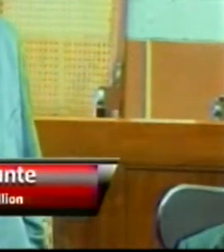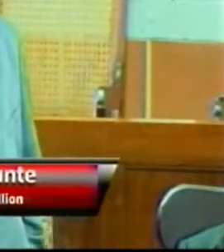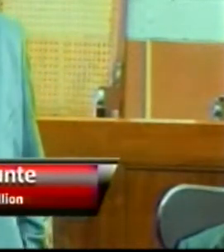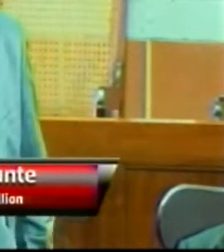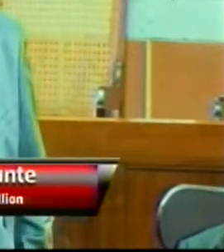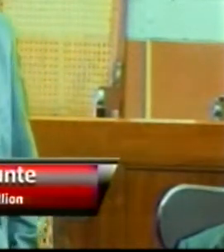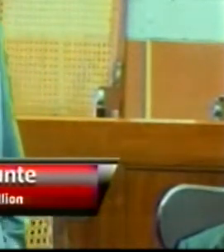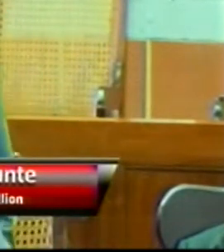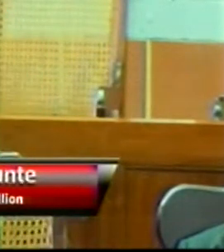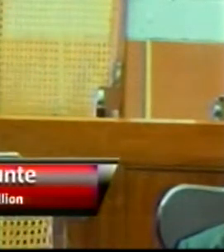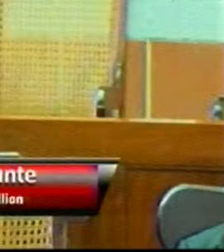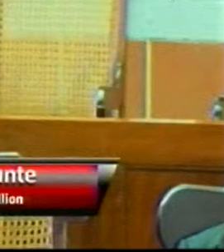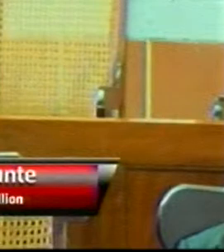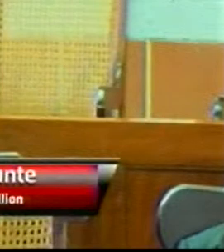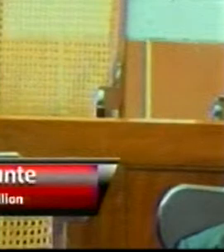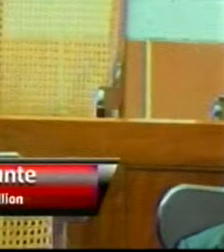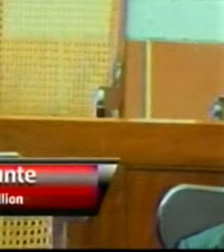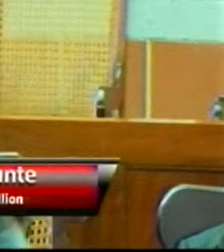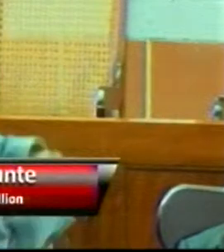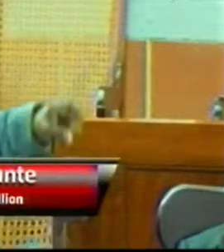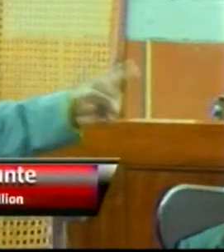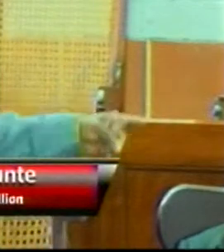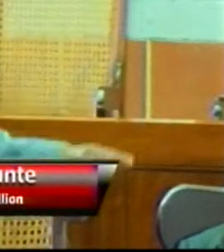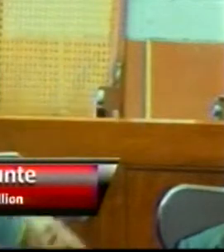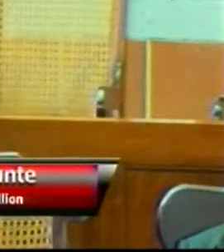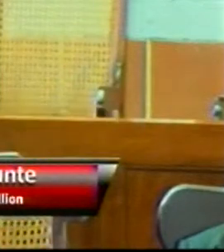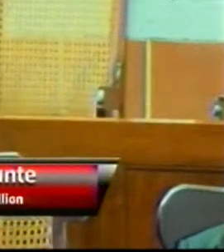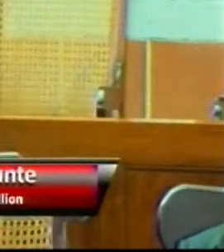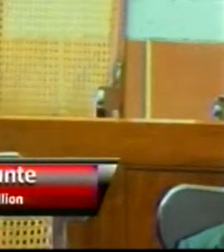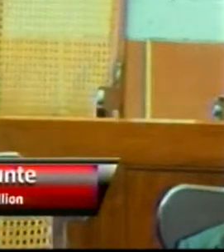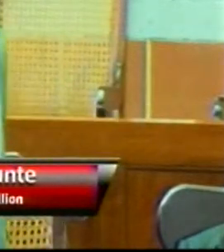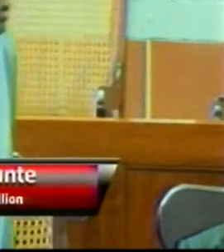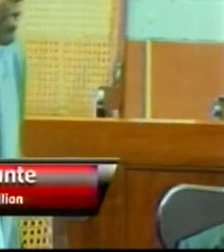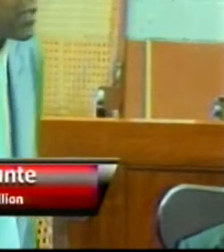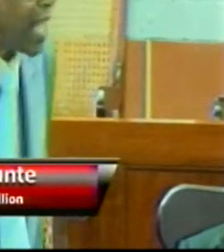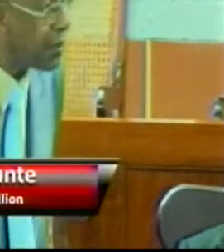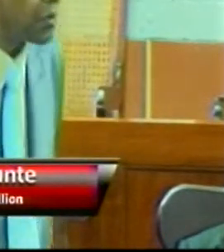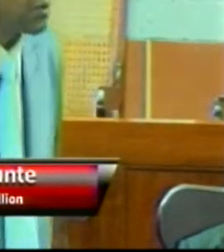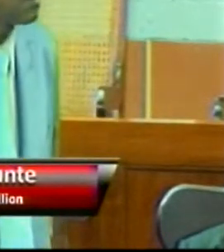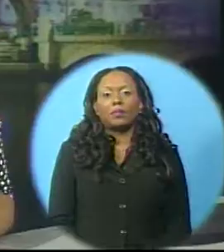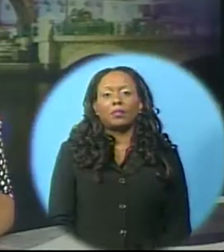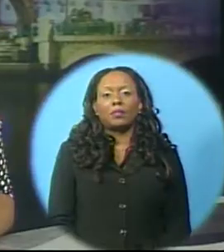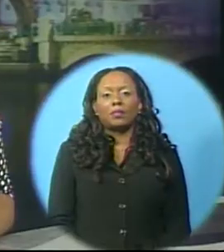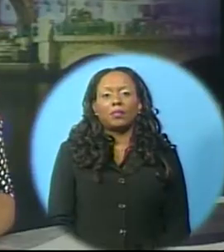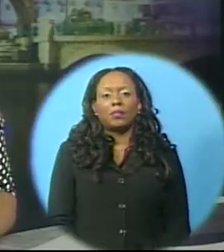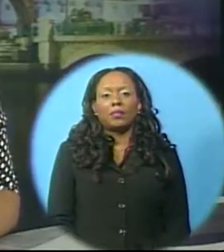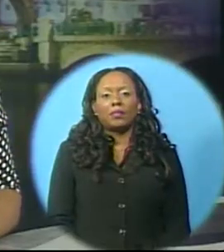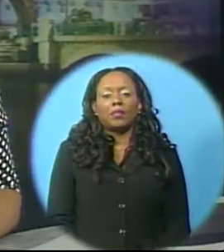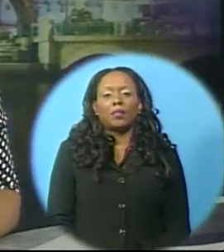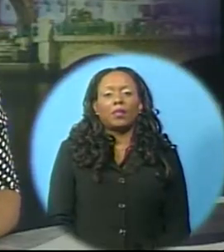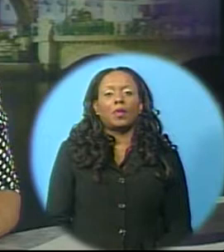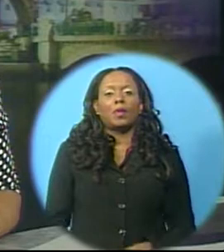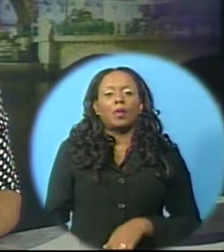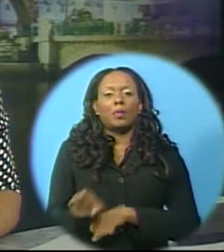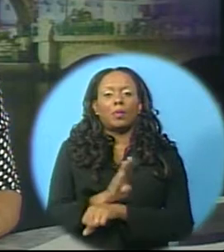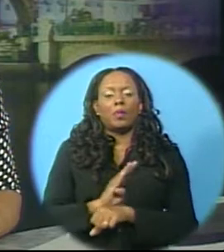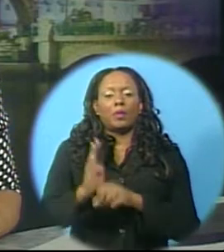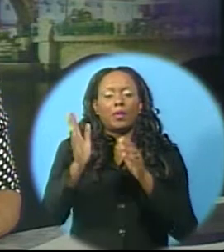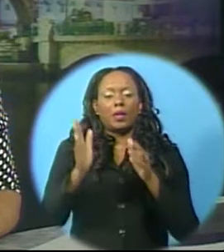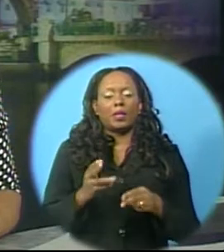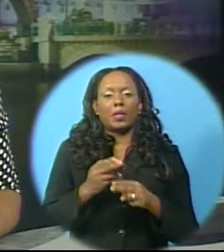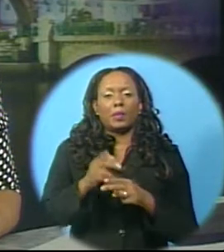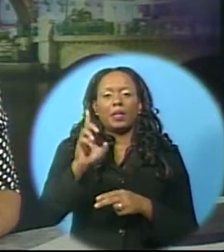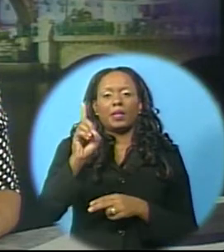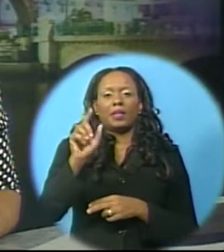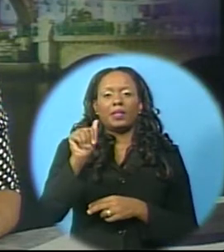The customs, whether seaport or airport, are not a law unto themselves. One local activist is